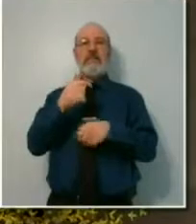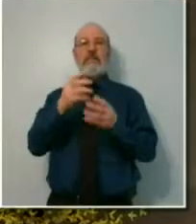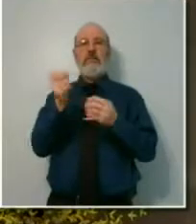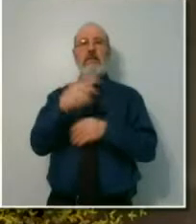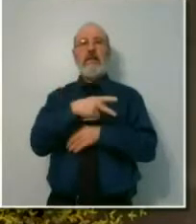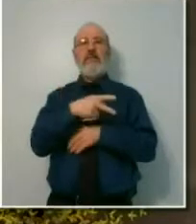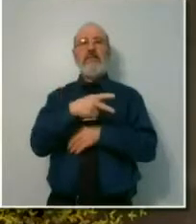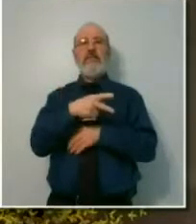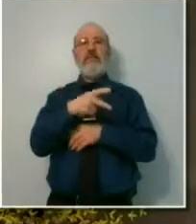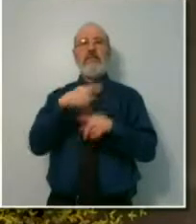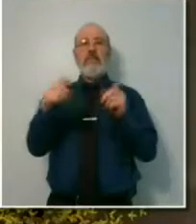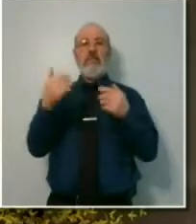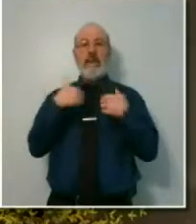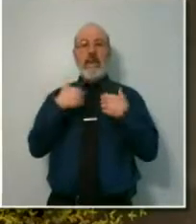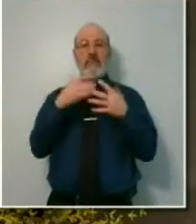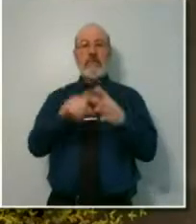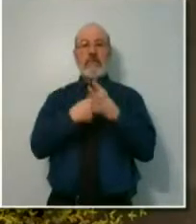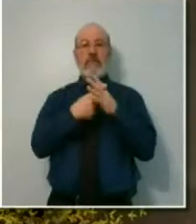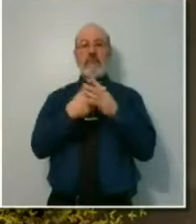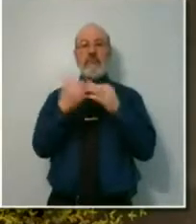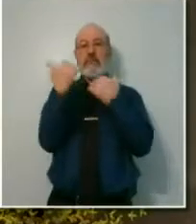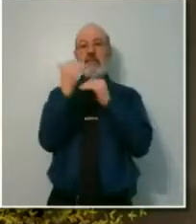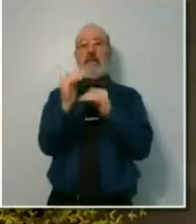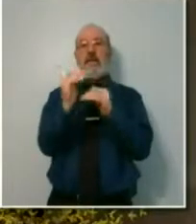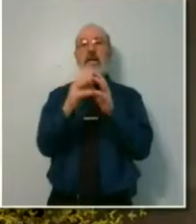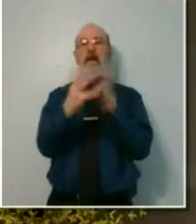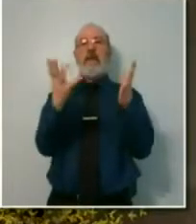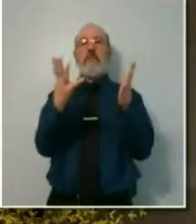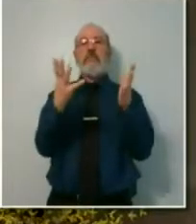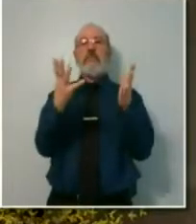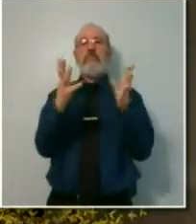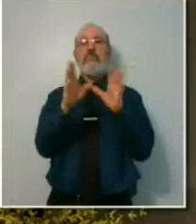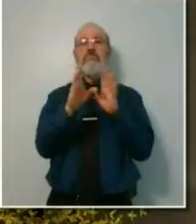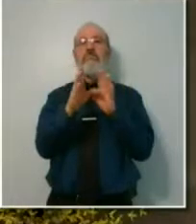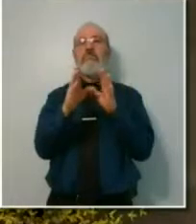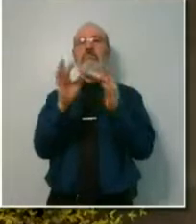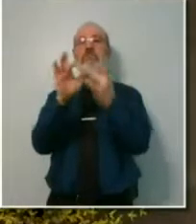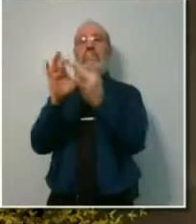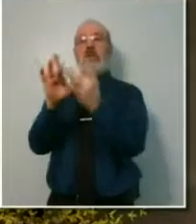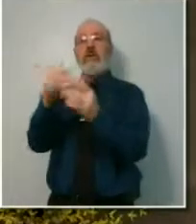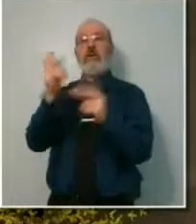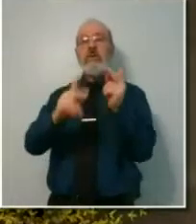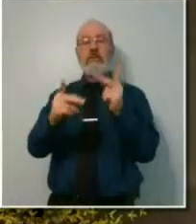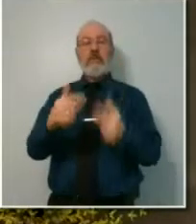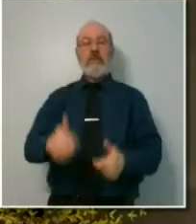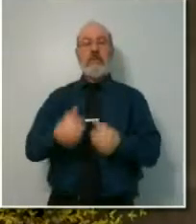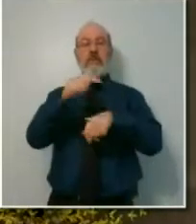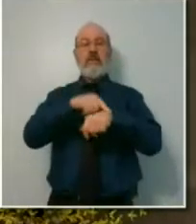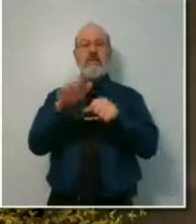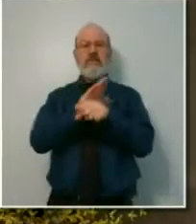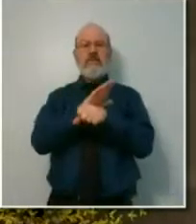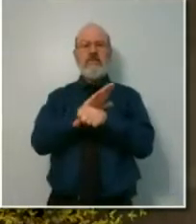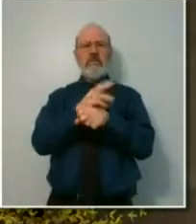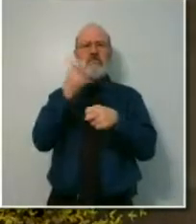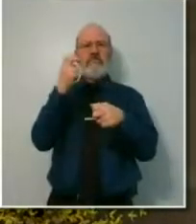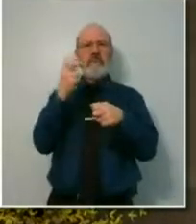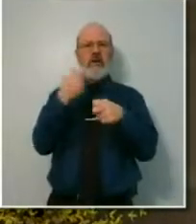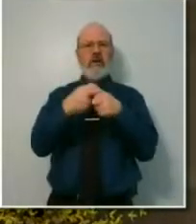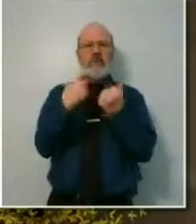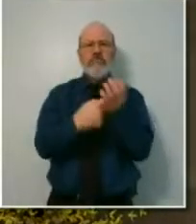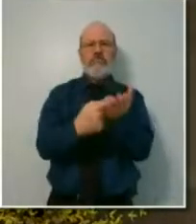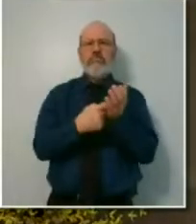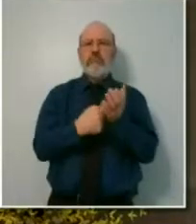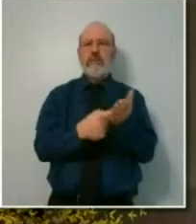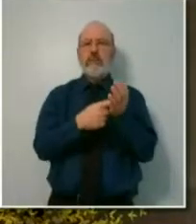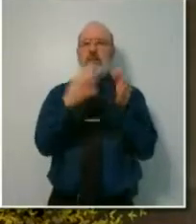But we have begun to limit how much exposure we have to others. We live in times that are full of hard discussions and decisions,